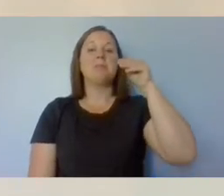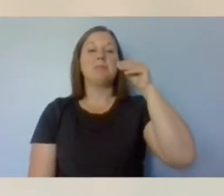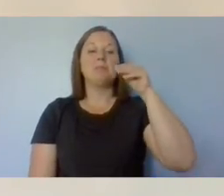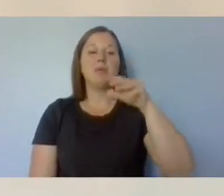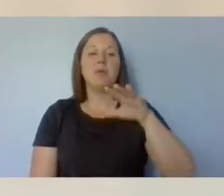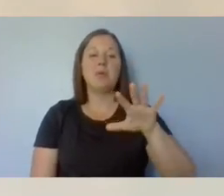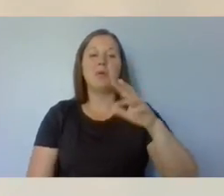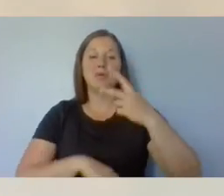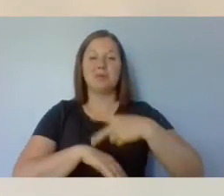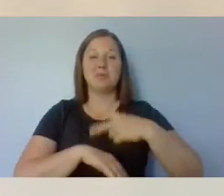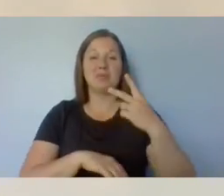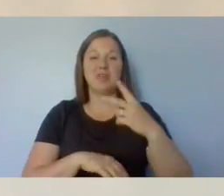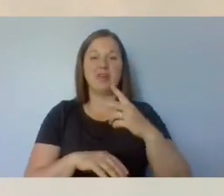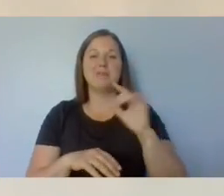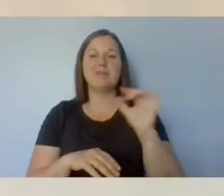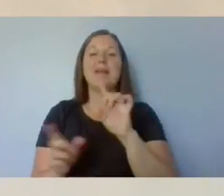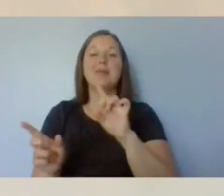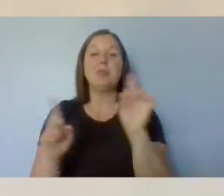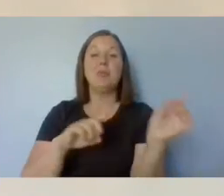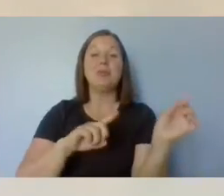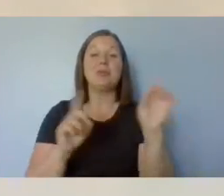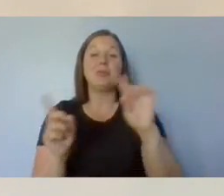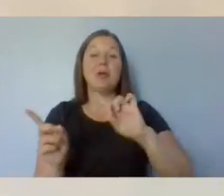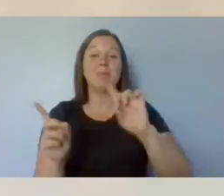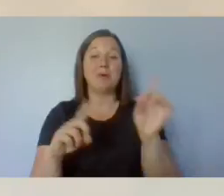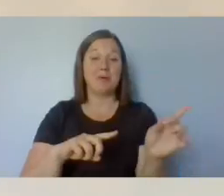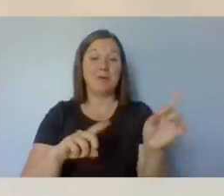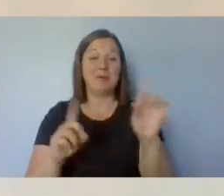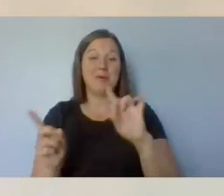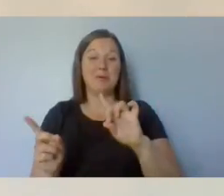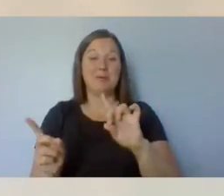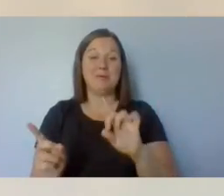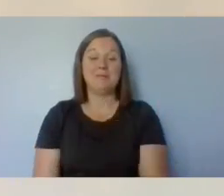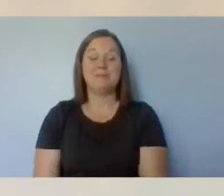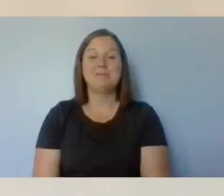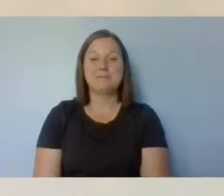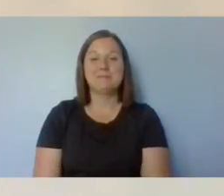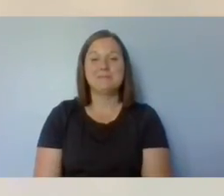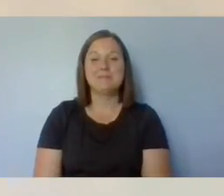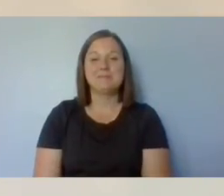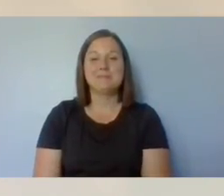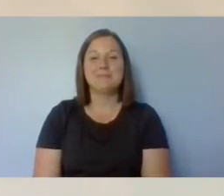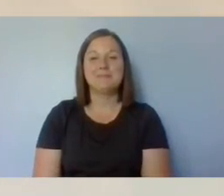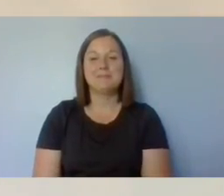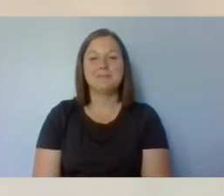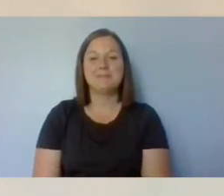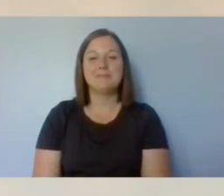Windshield wiper in your knees from side to side.